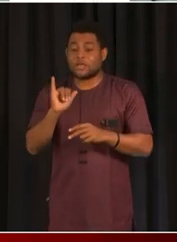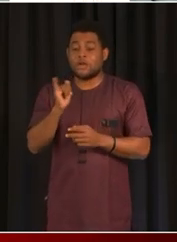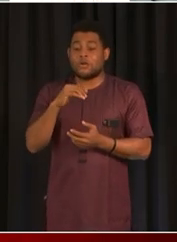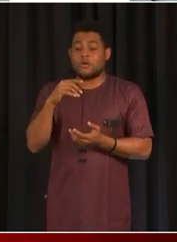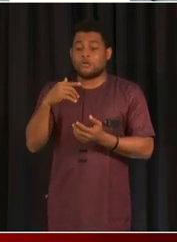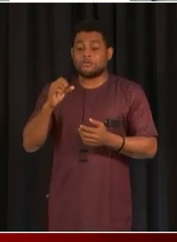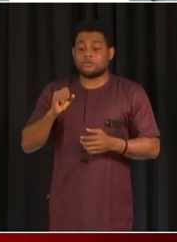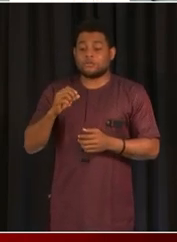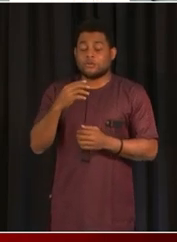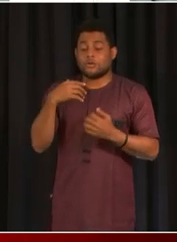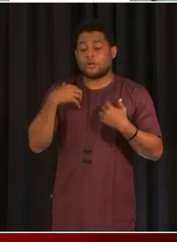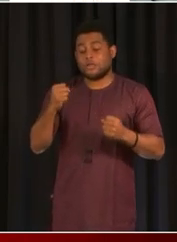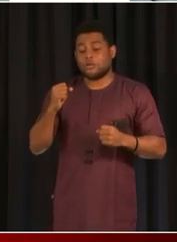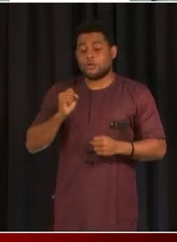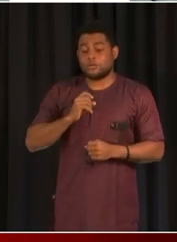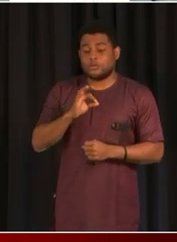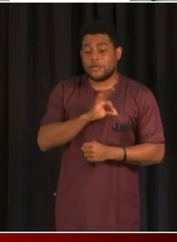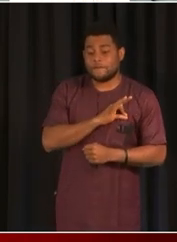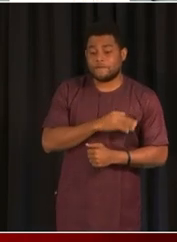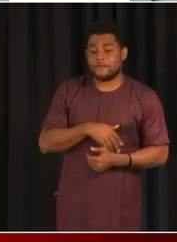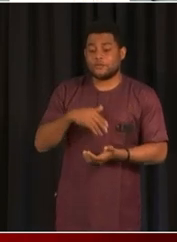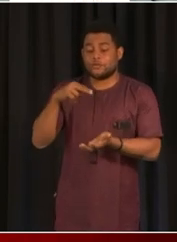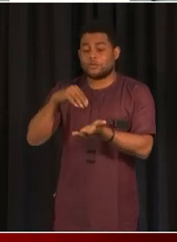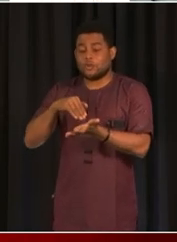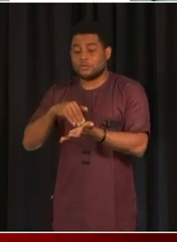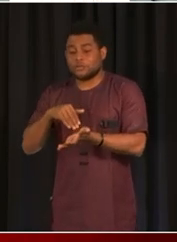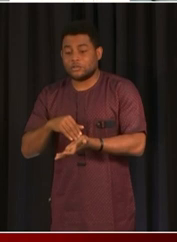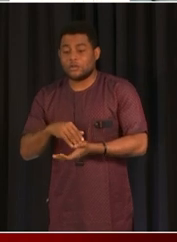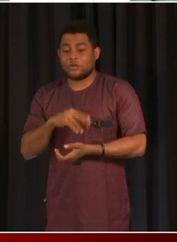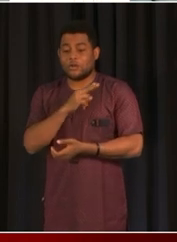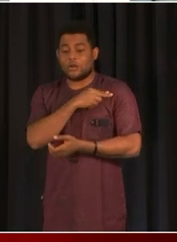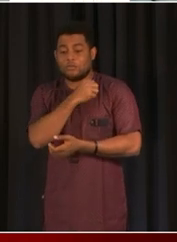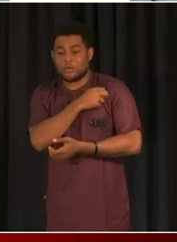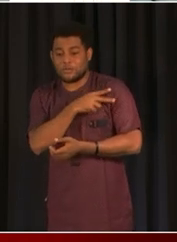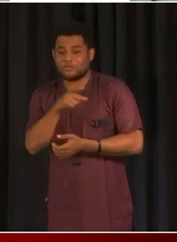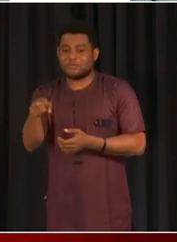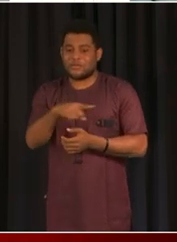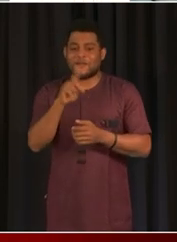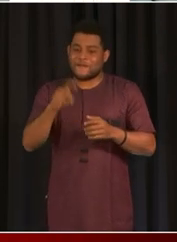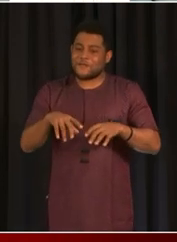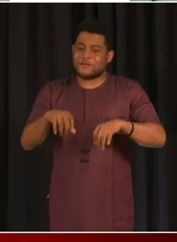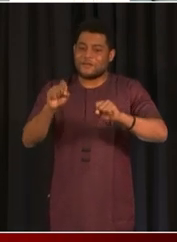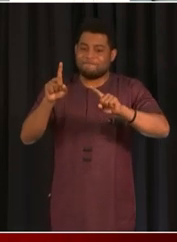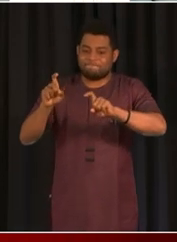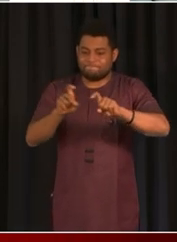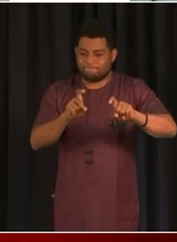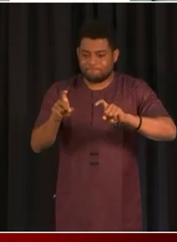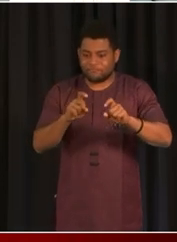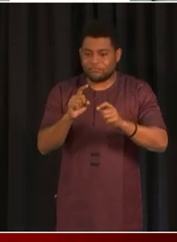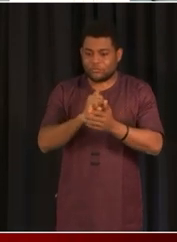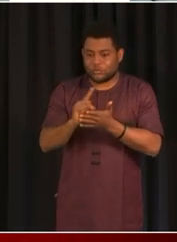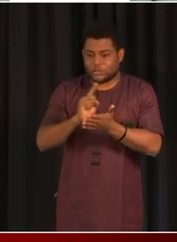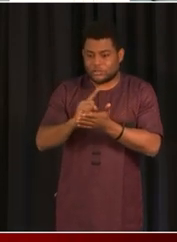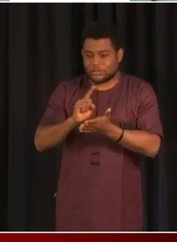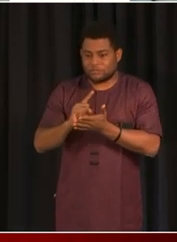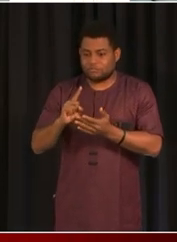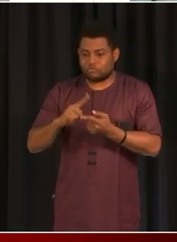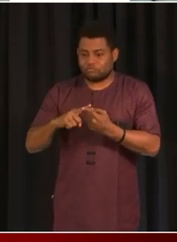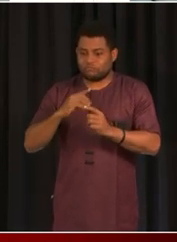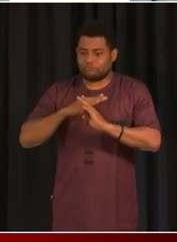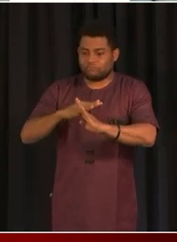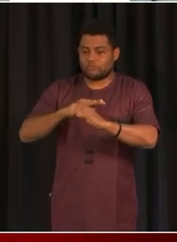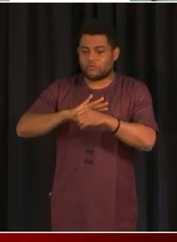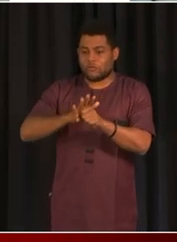and staff in hospitals have undergone weekly testing for several months, and many of them will continue to hold